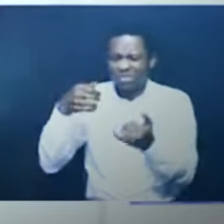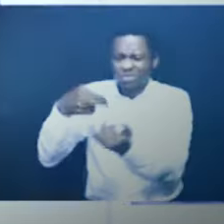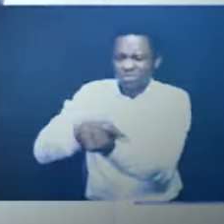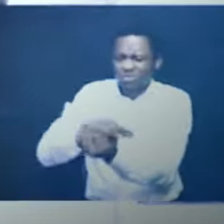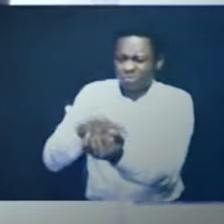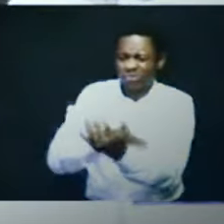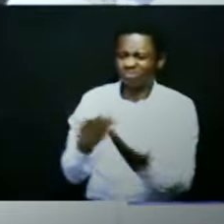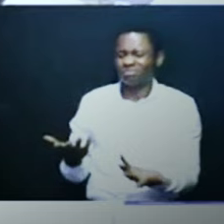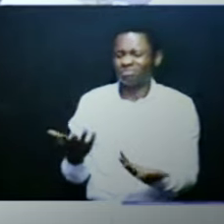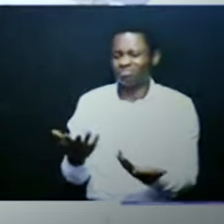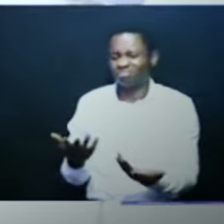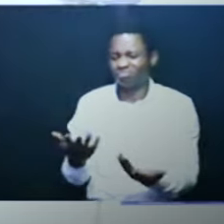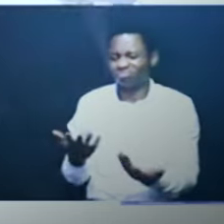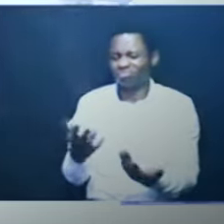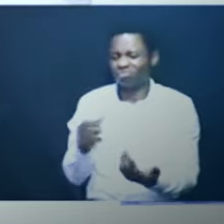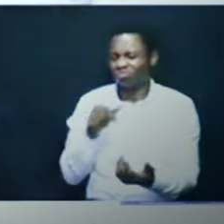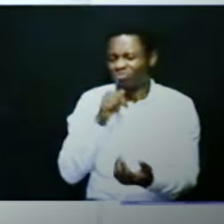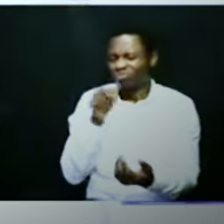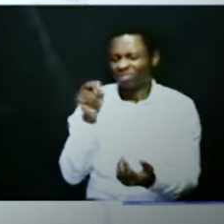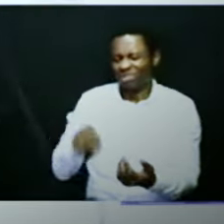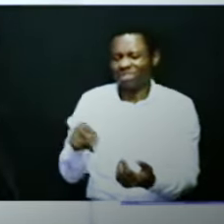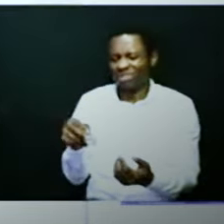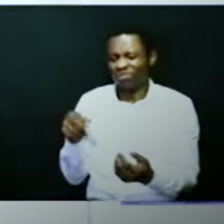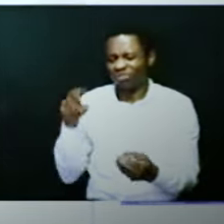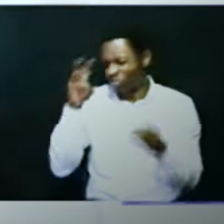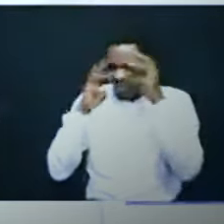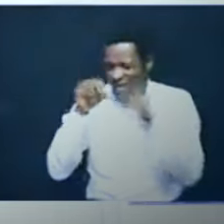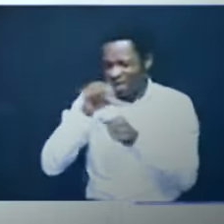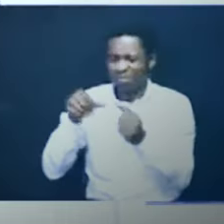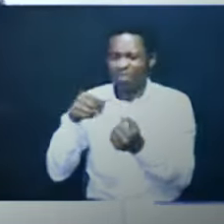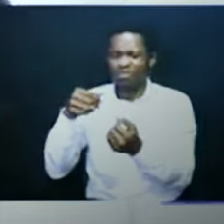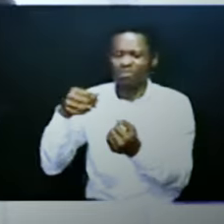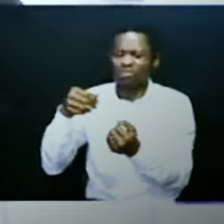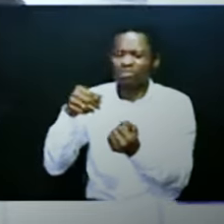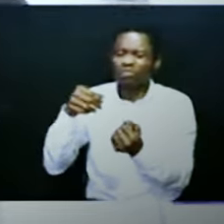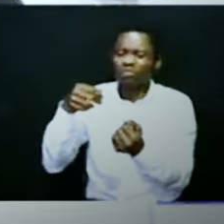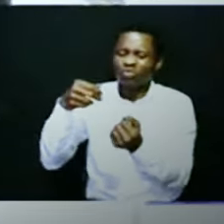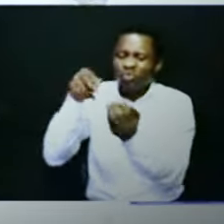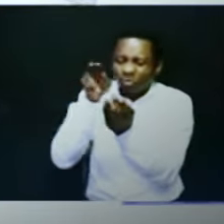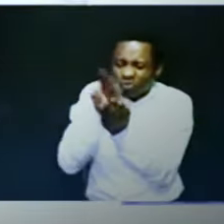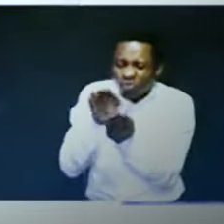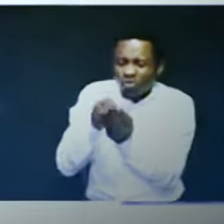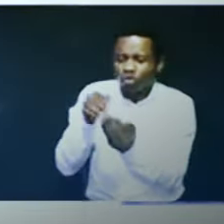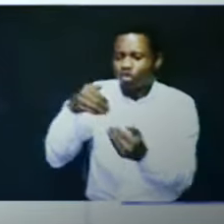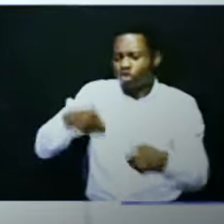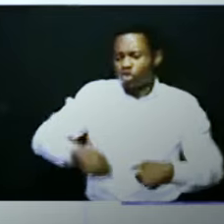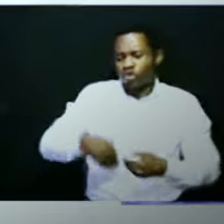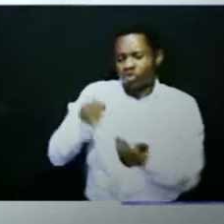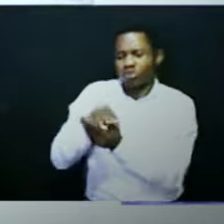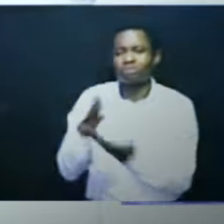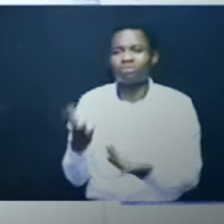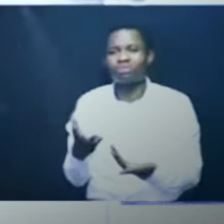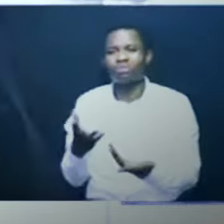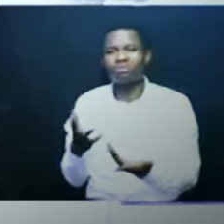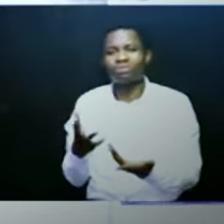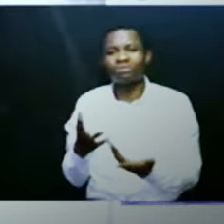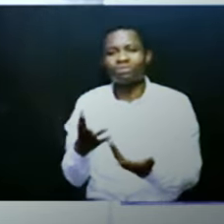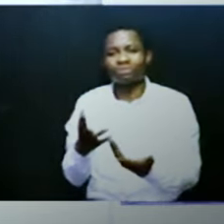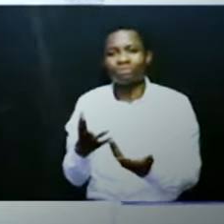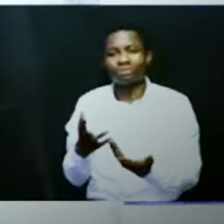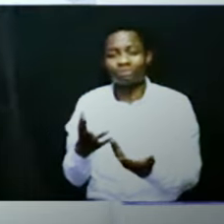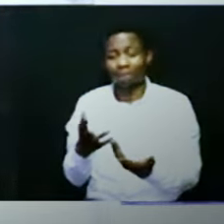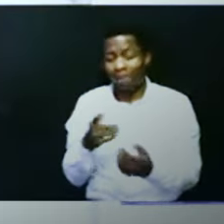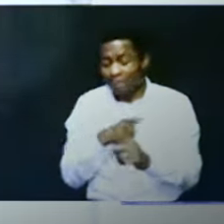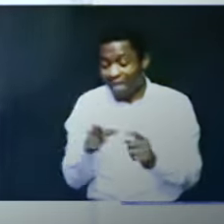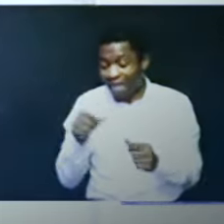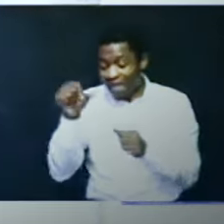son who has this slave mentality is saying that you have not killed for me even a young goat. Meanwhile,